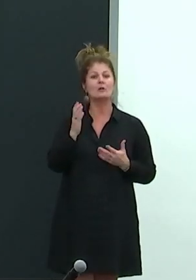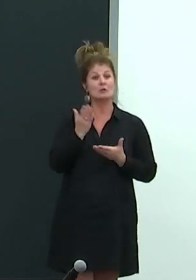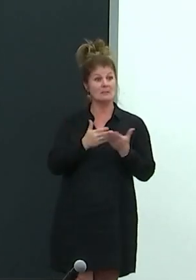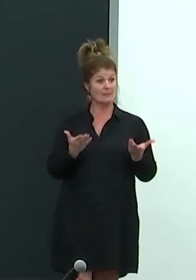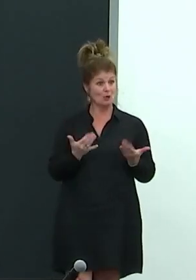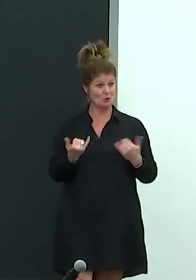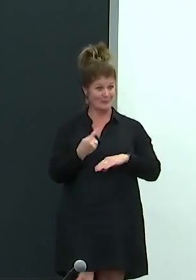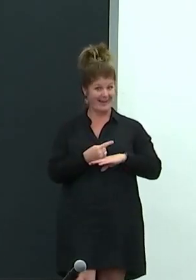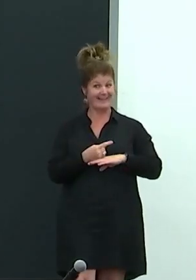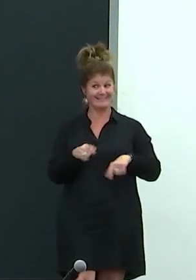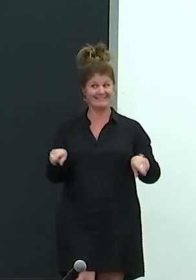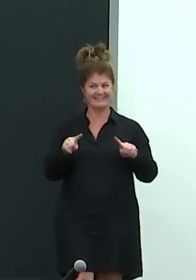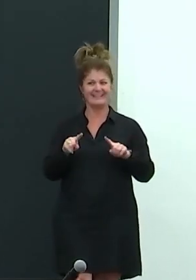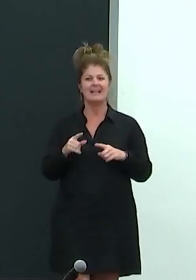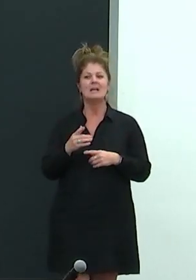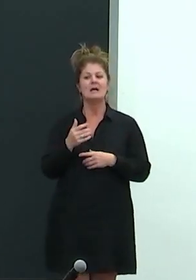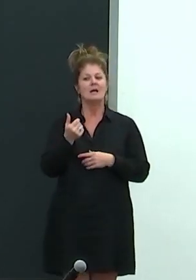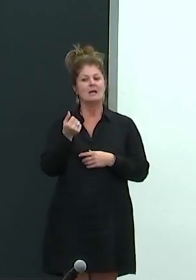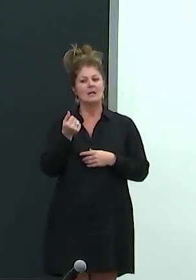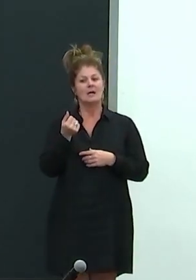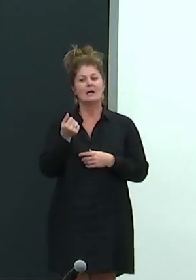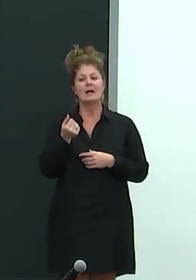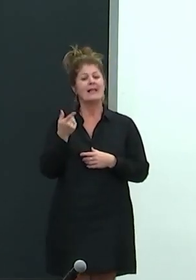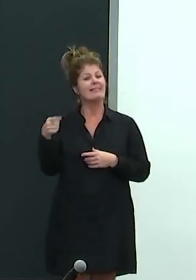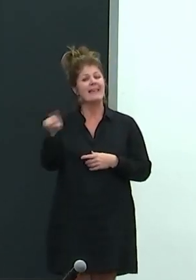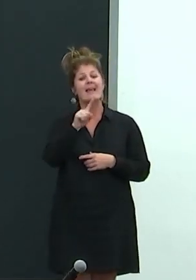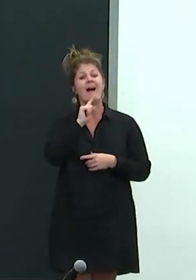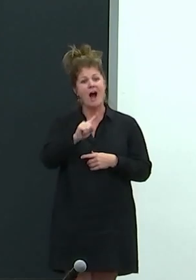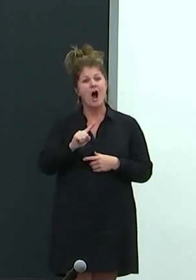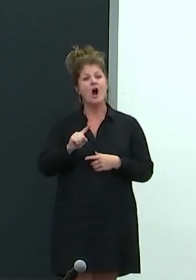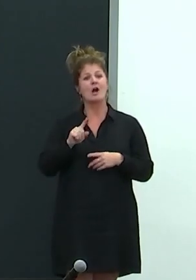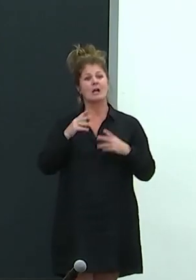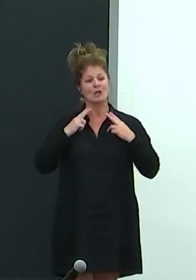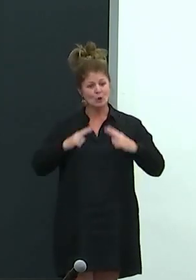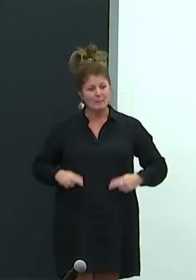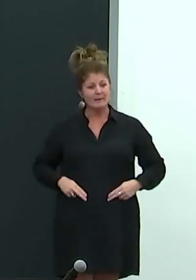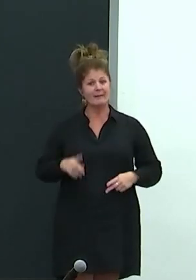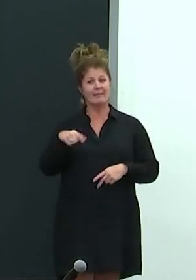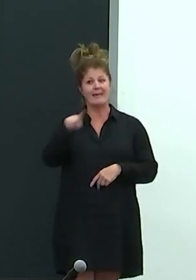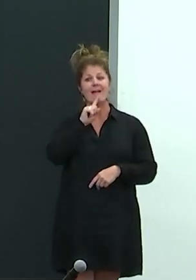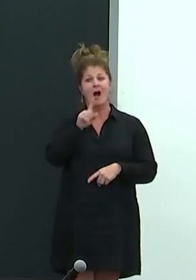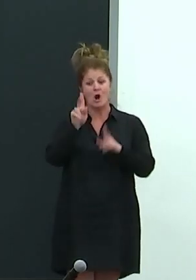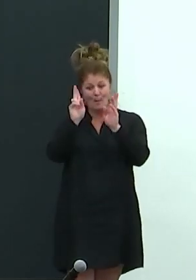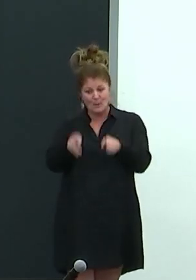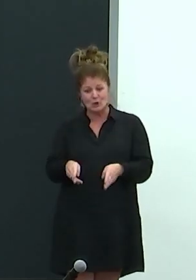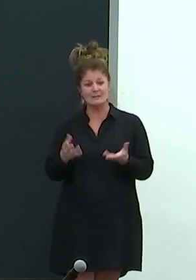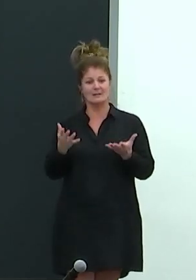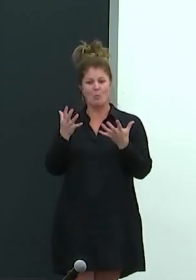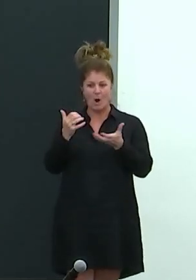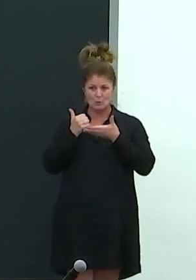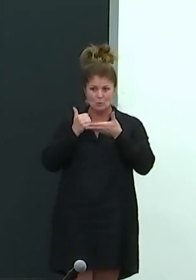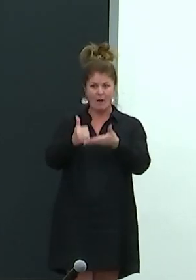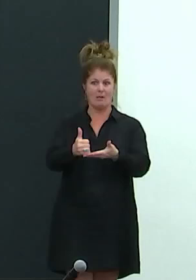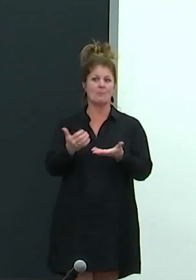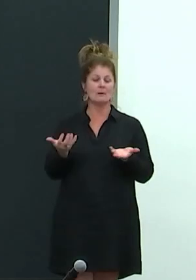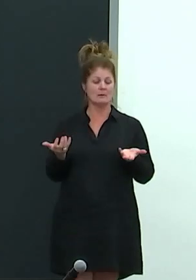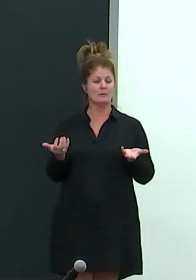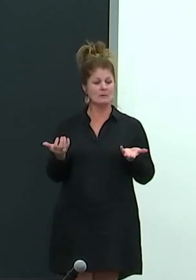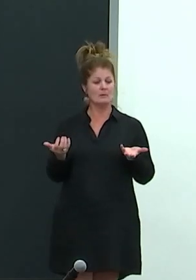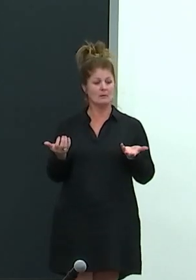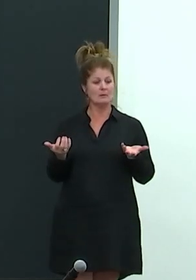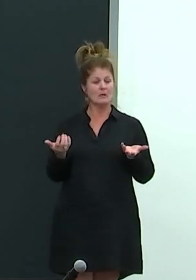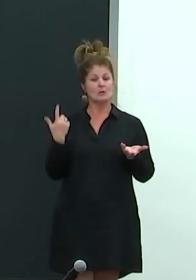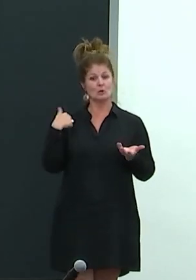today, they are humans, they are people, they want to help. So I think that we